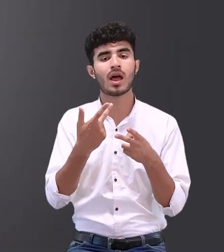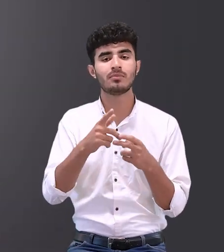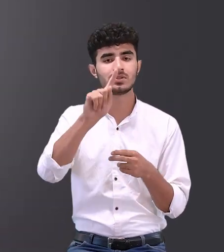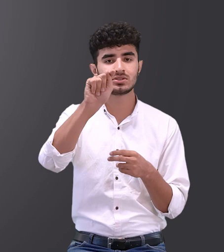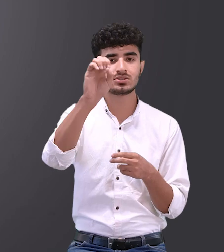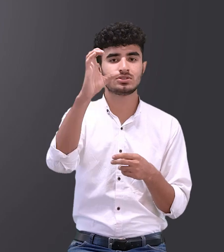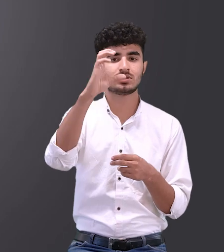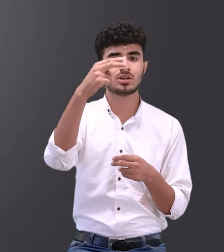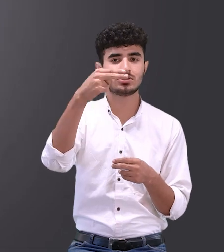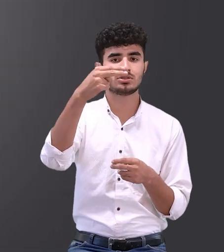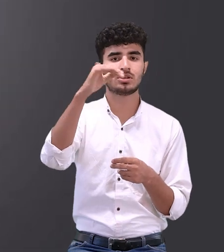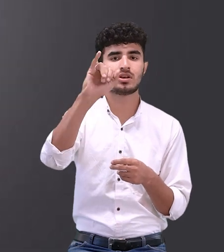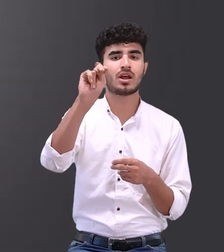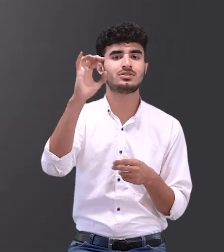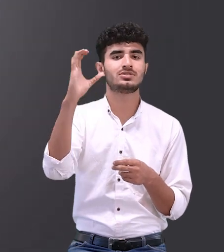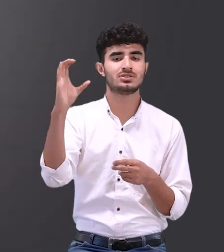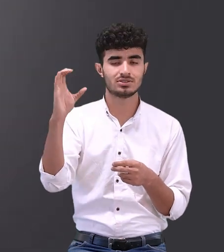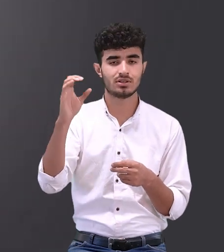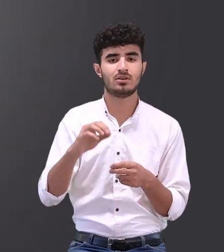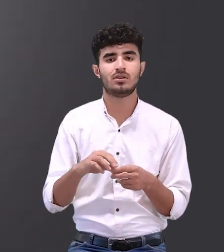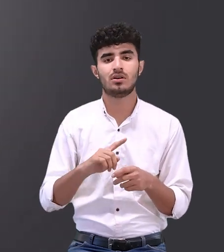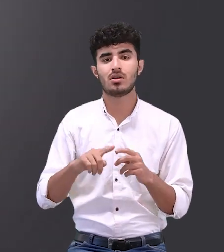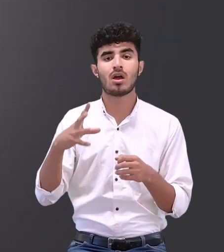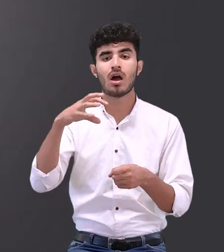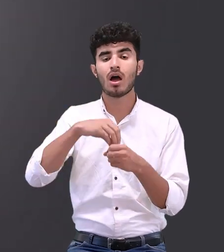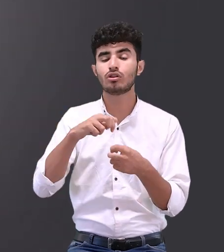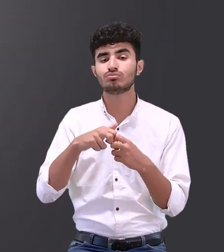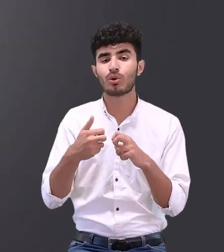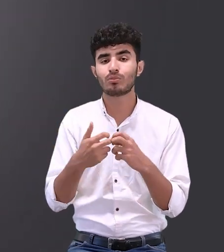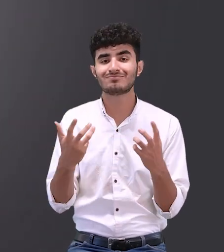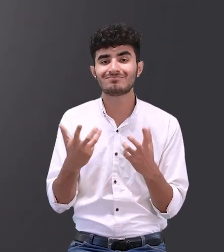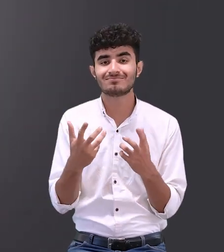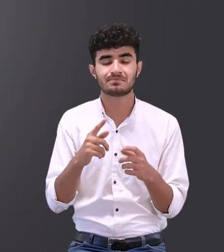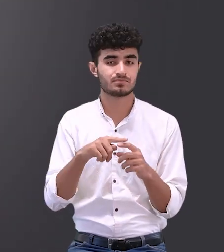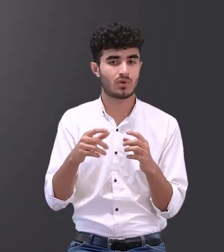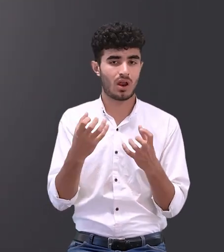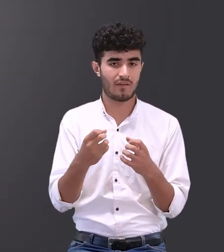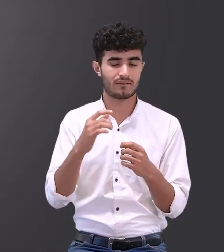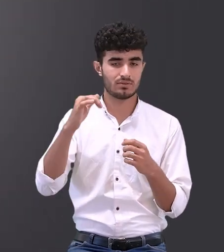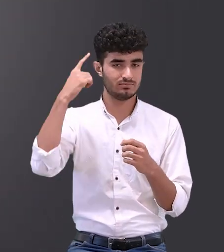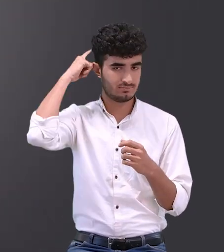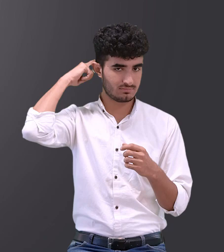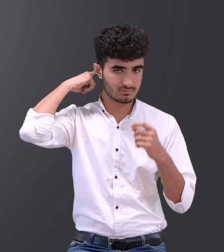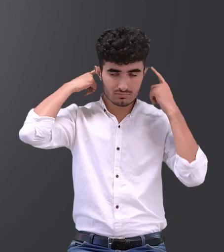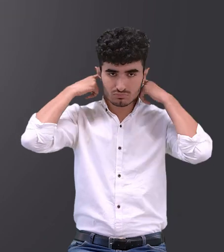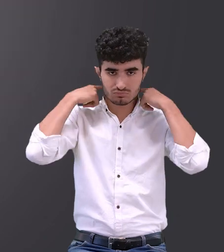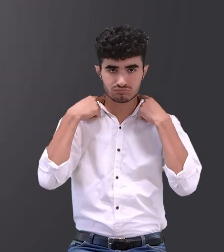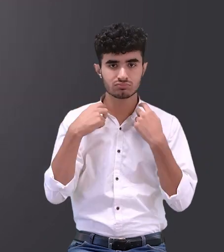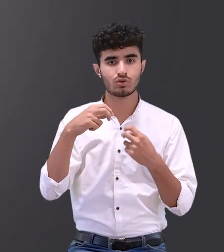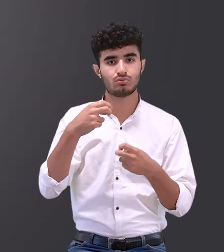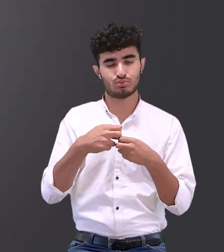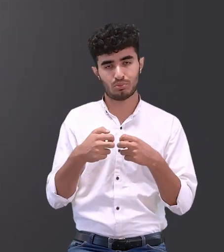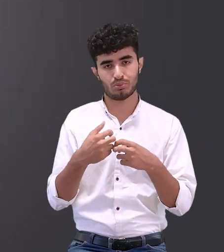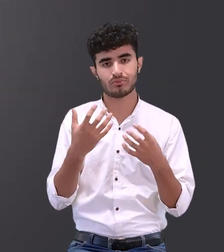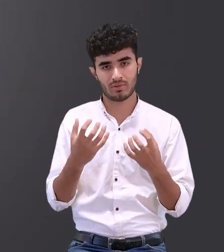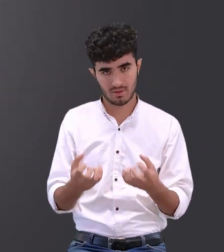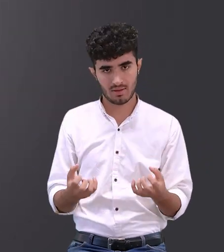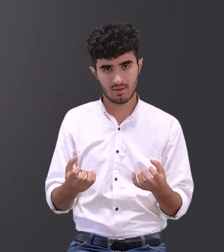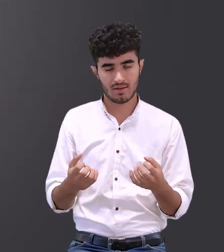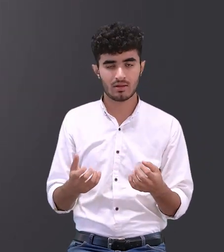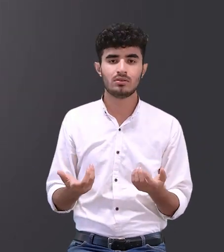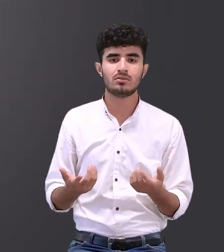is basically something that you develop in your neck, and you start to round your neck. You'll probably notice people who have